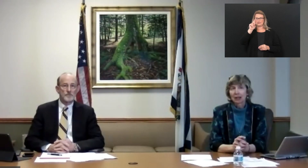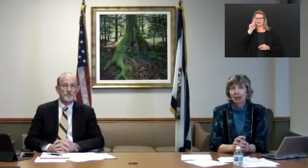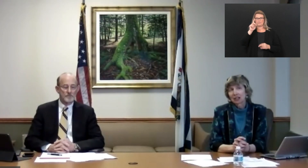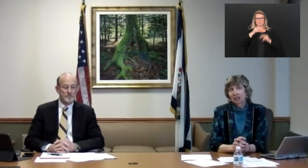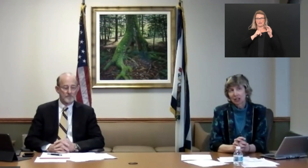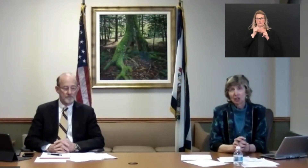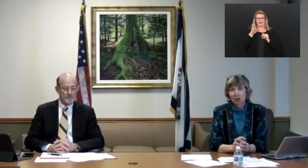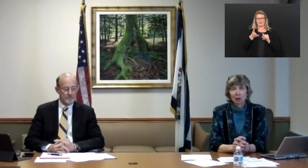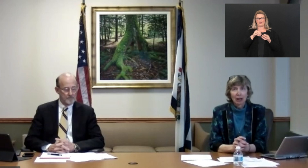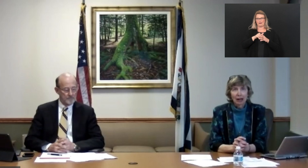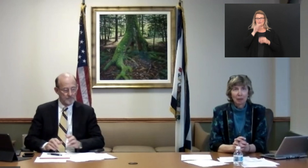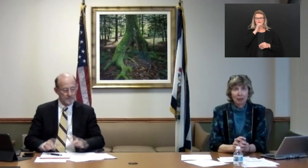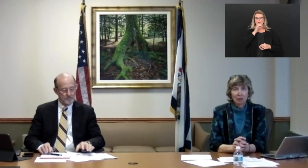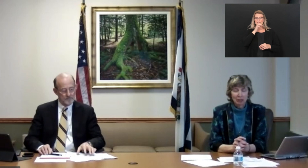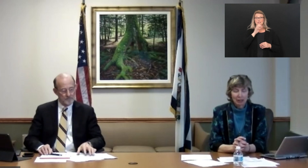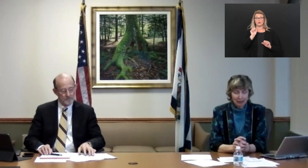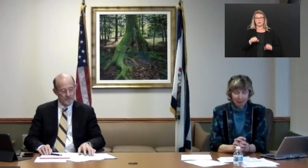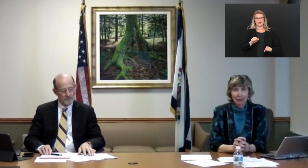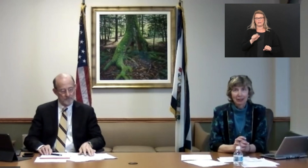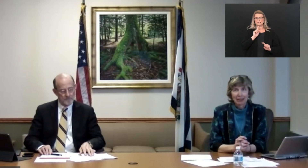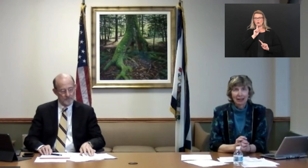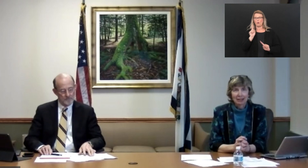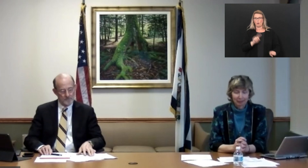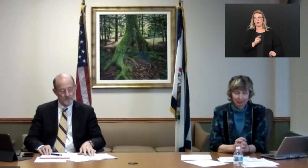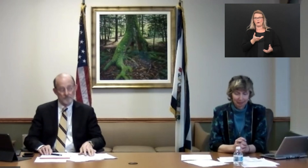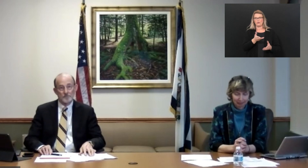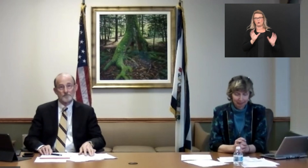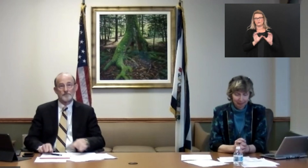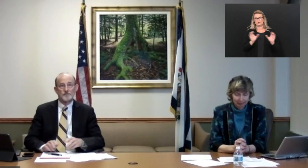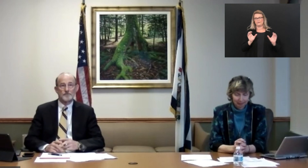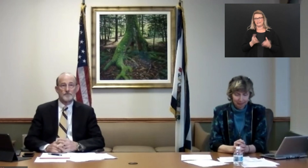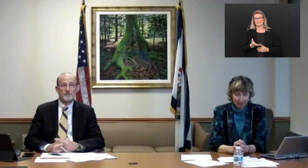can continue in communities. Thanks.